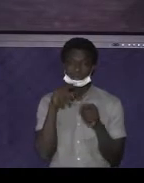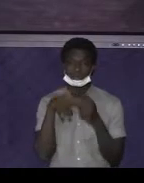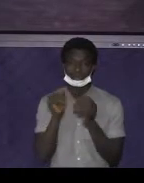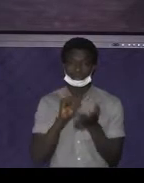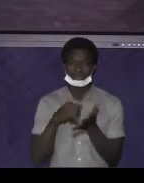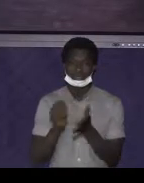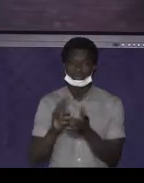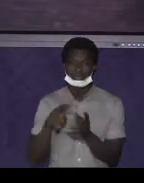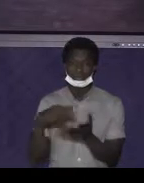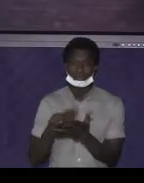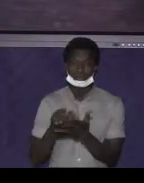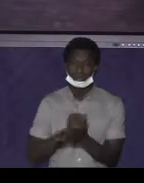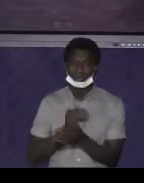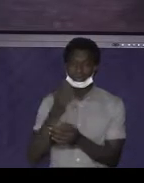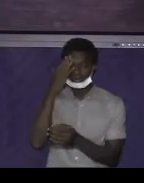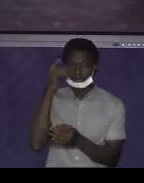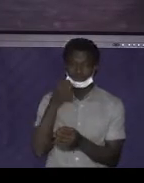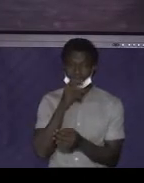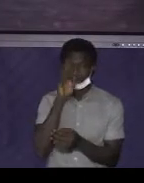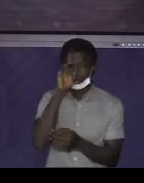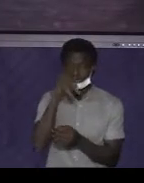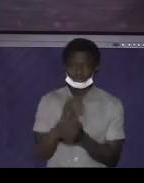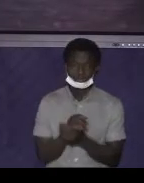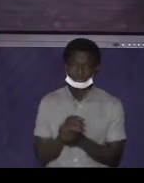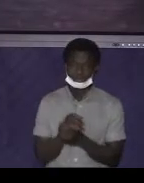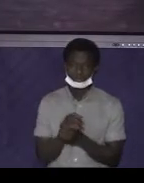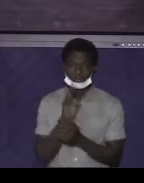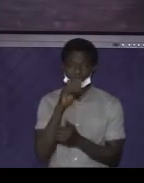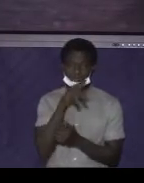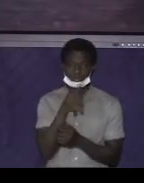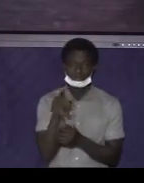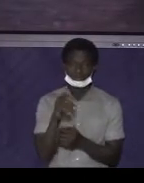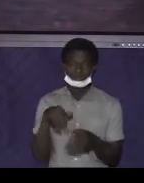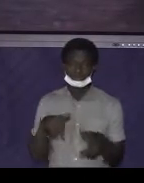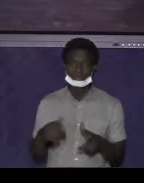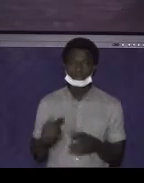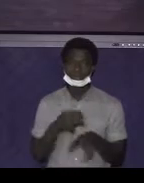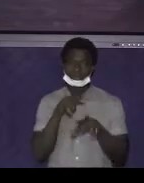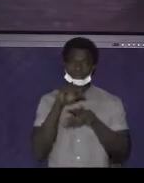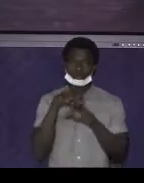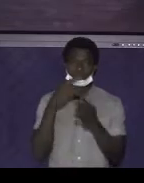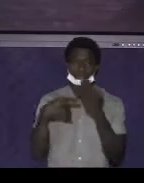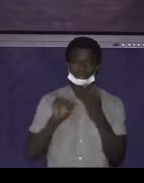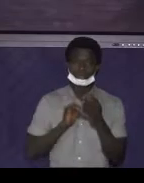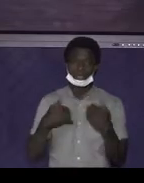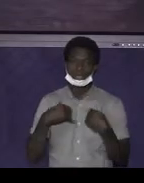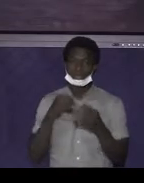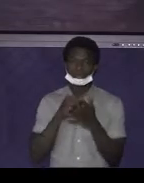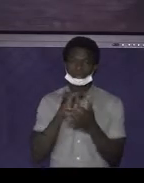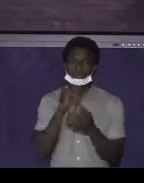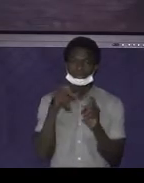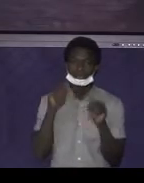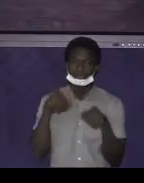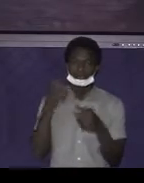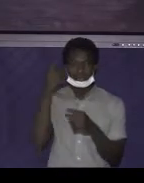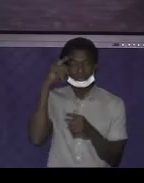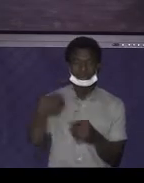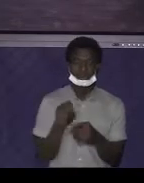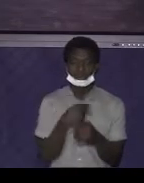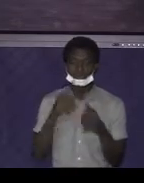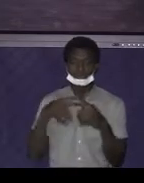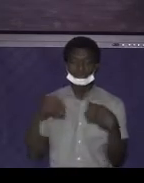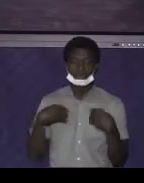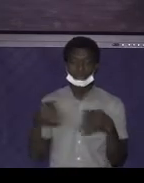well? I know you're smart. Brilliant you. So let's look at what I have, because it is not possible for us to have